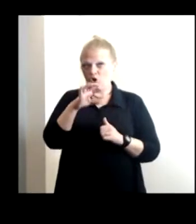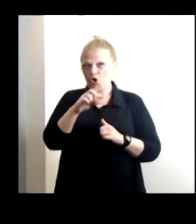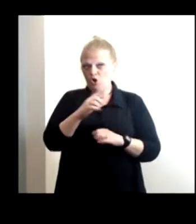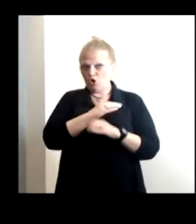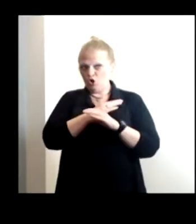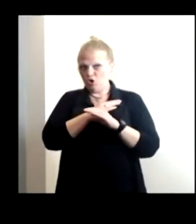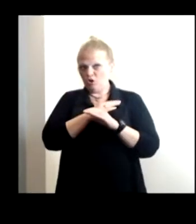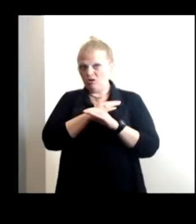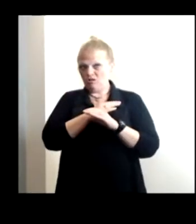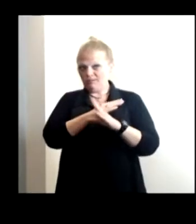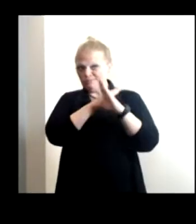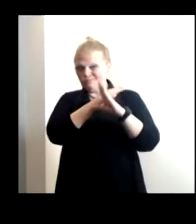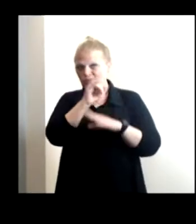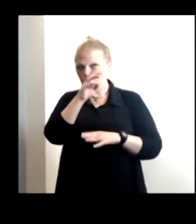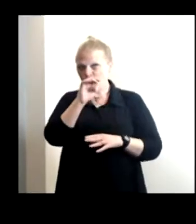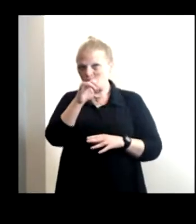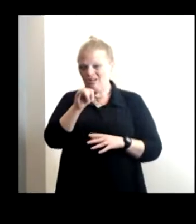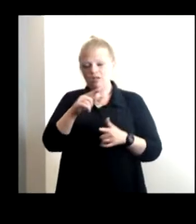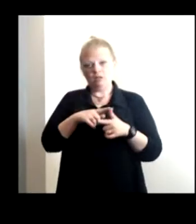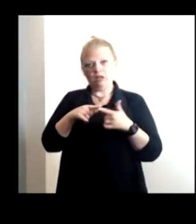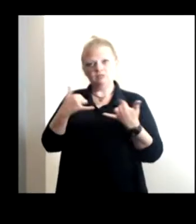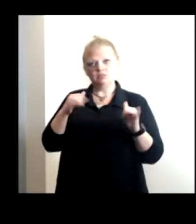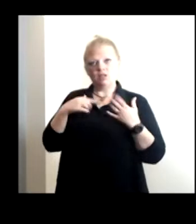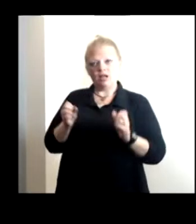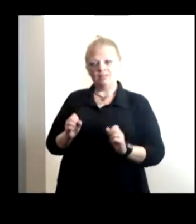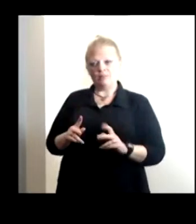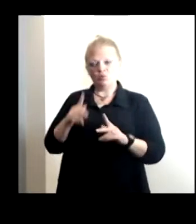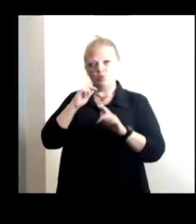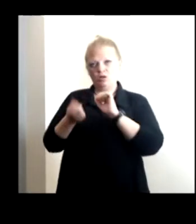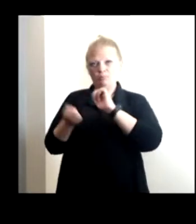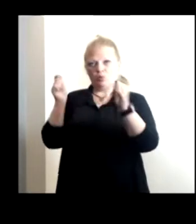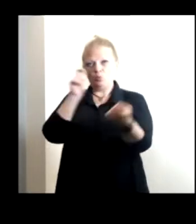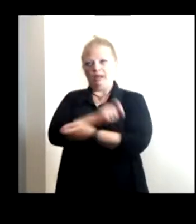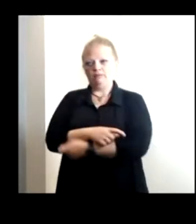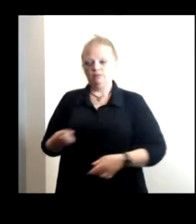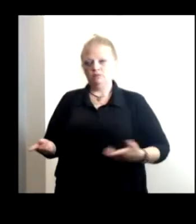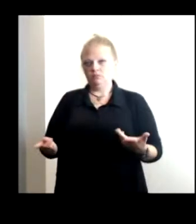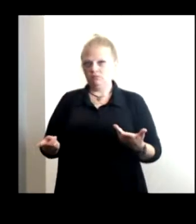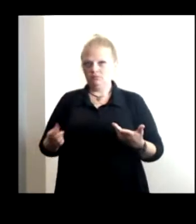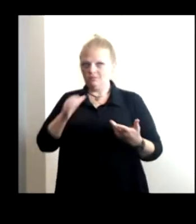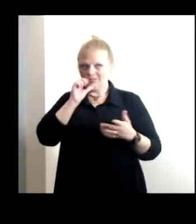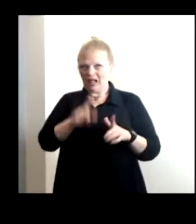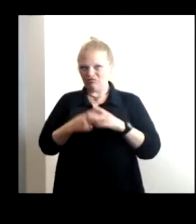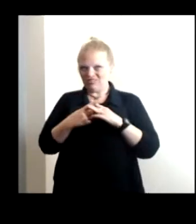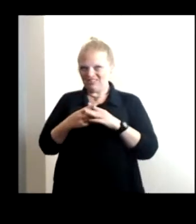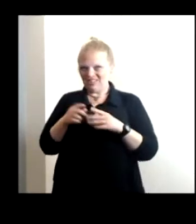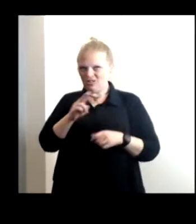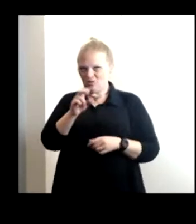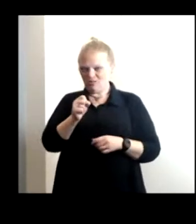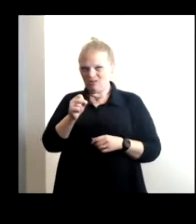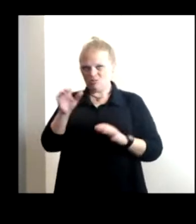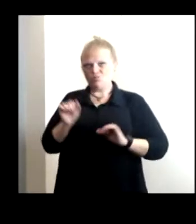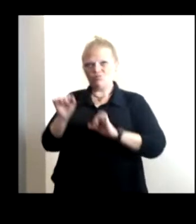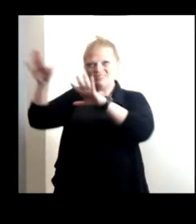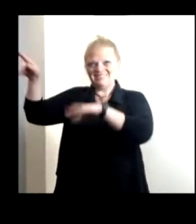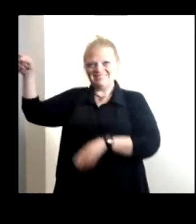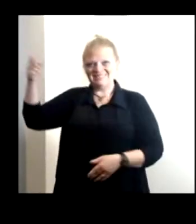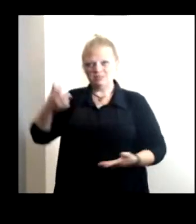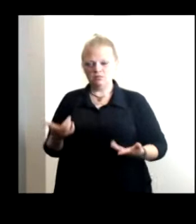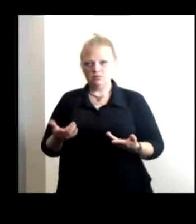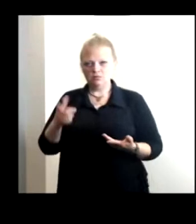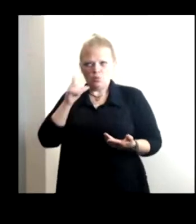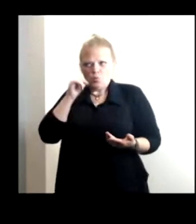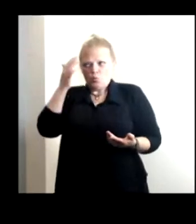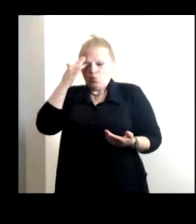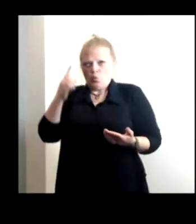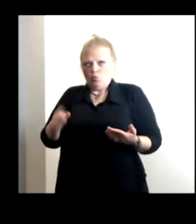going to have an opportunity to mutate. The Delta variant did not originate in the United States, originated overseas. Who knows